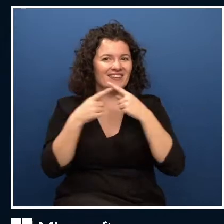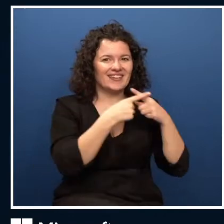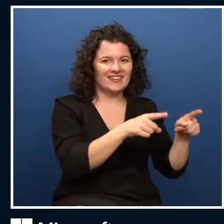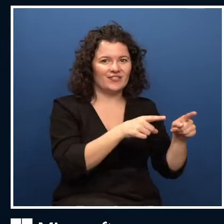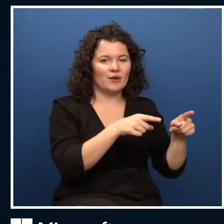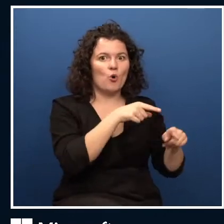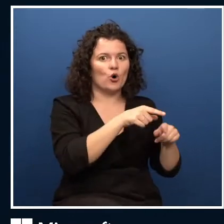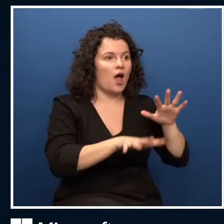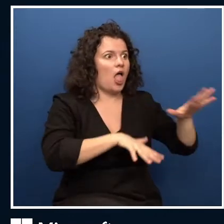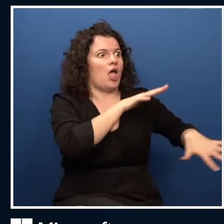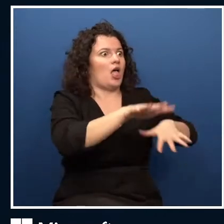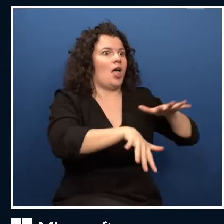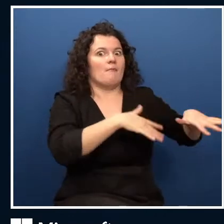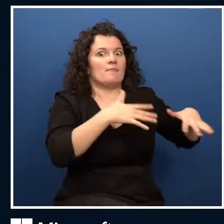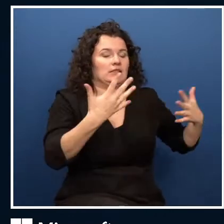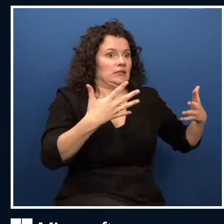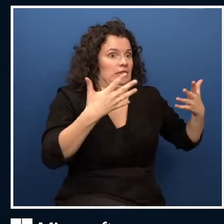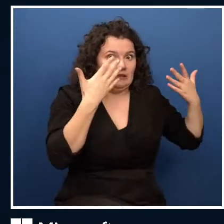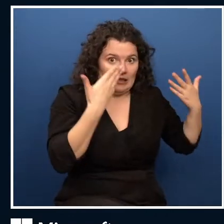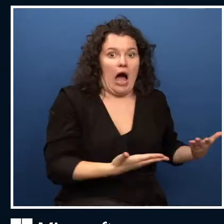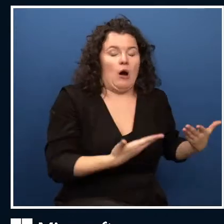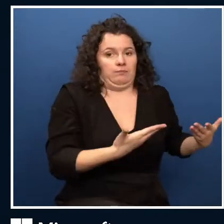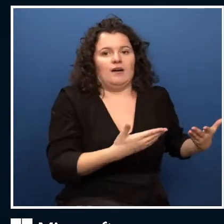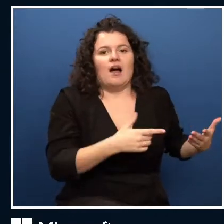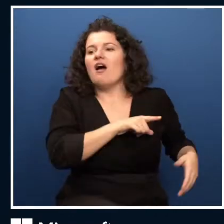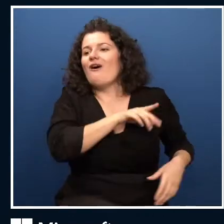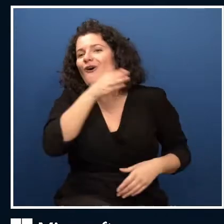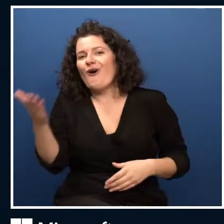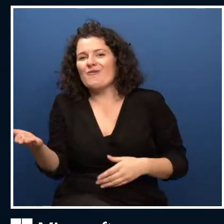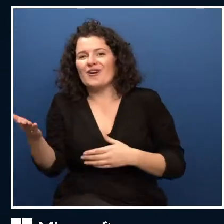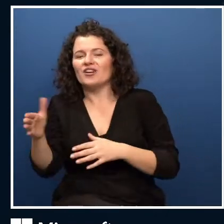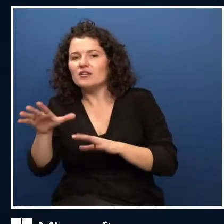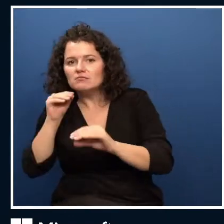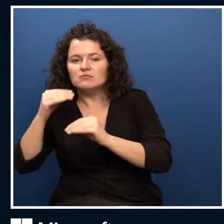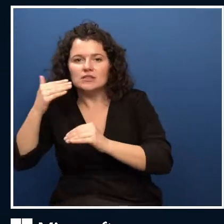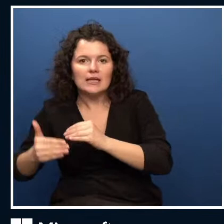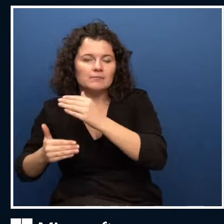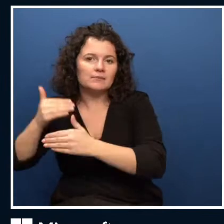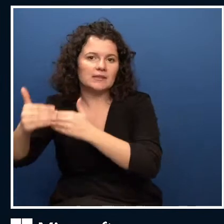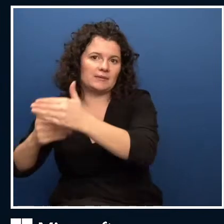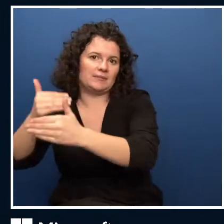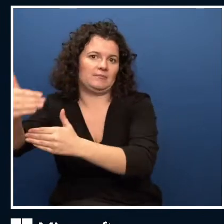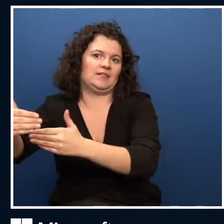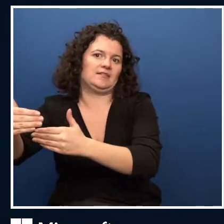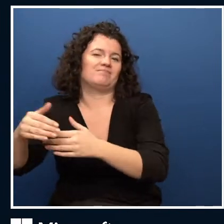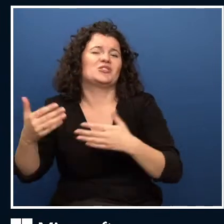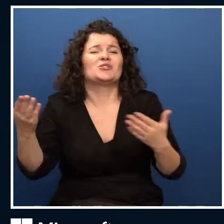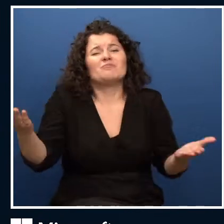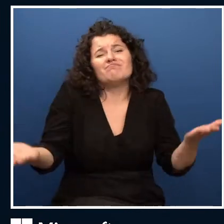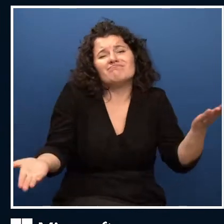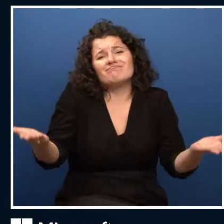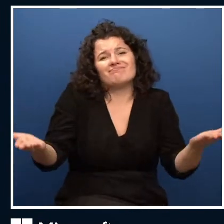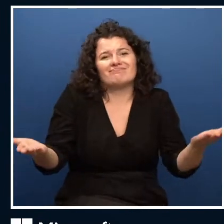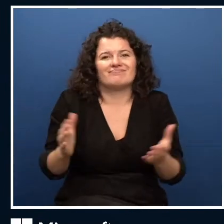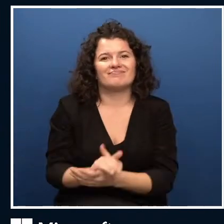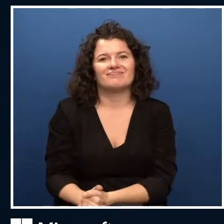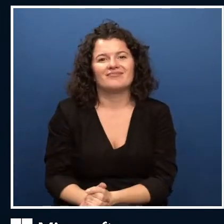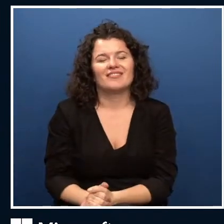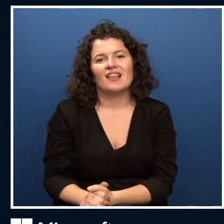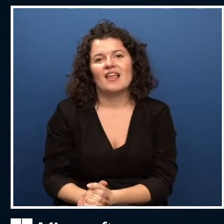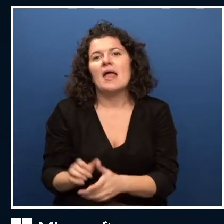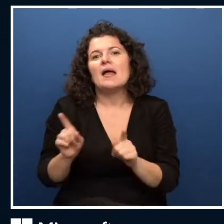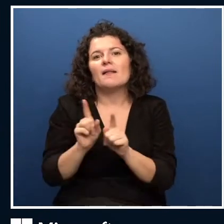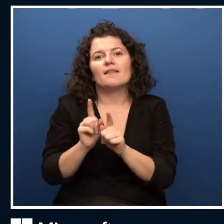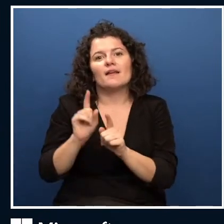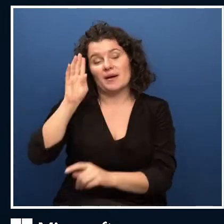now. So that's a hell lot of opportunities out there. But in bigger organizations, the circle and the innovation level that Loxley talked about,